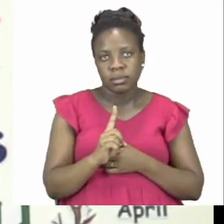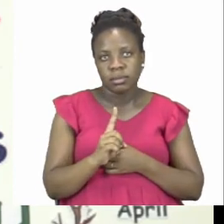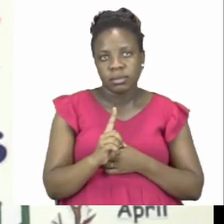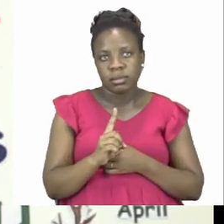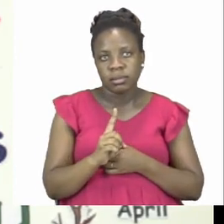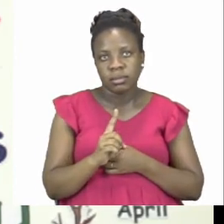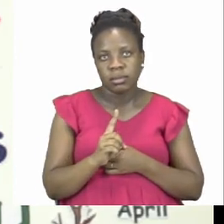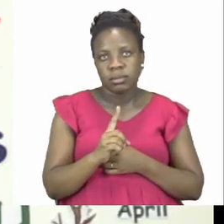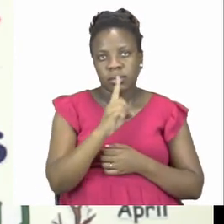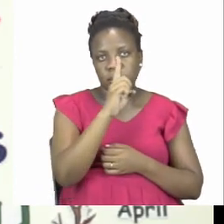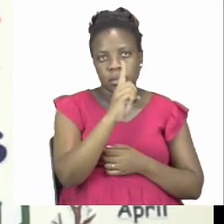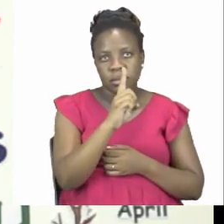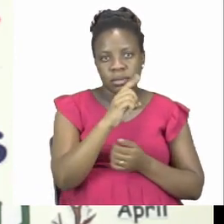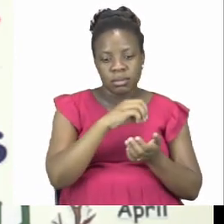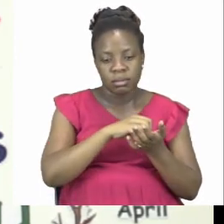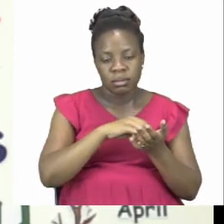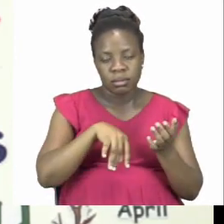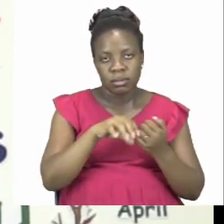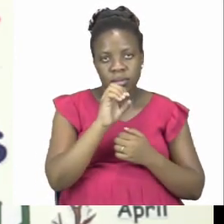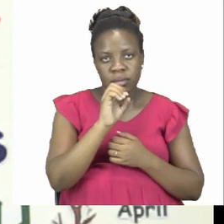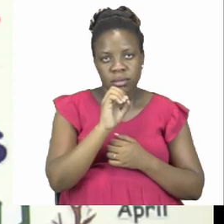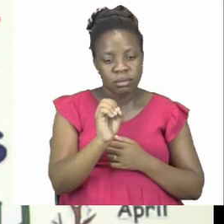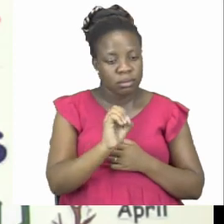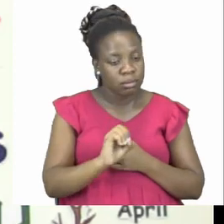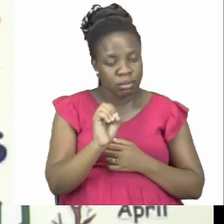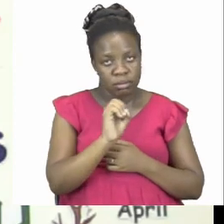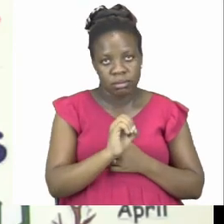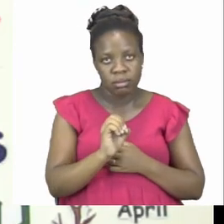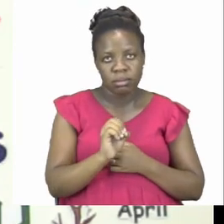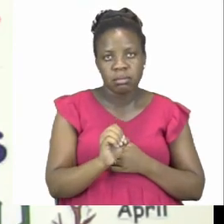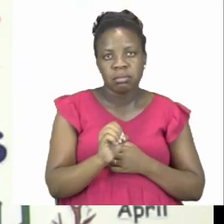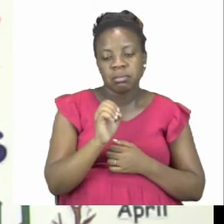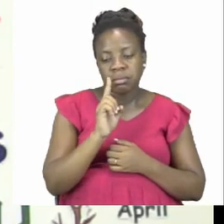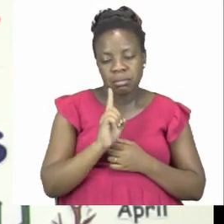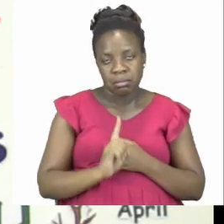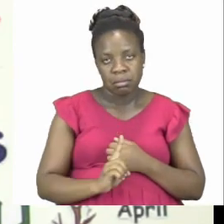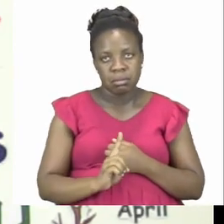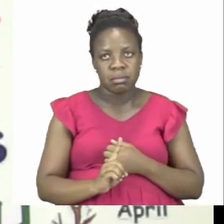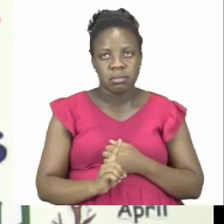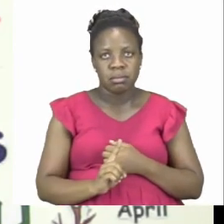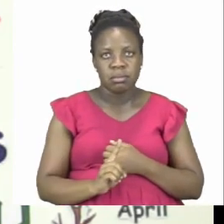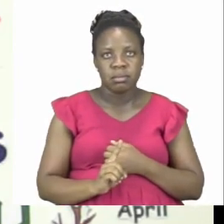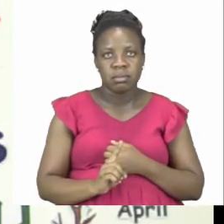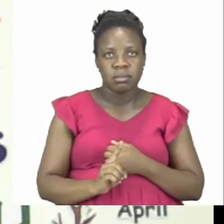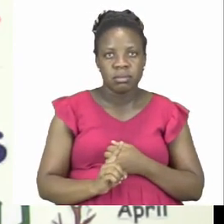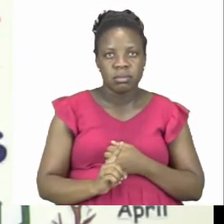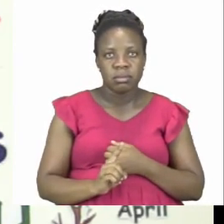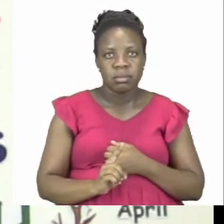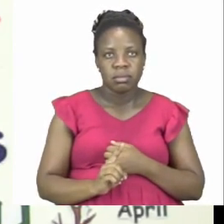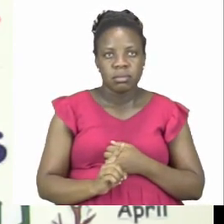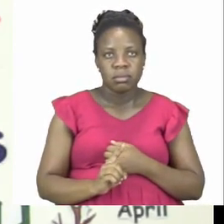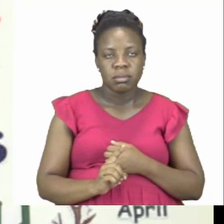1. 1 minus nothing remains 1.